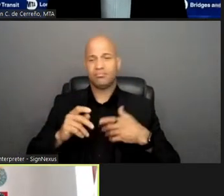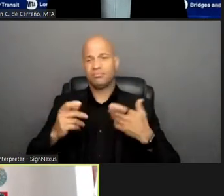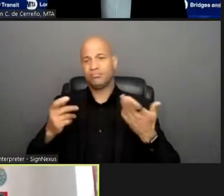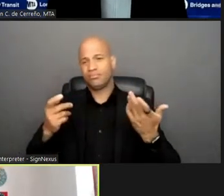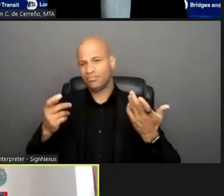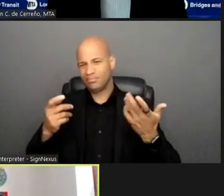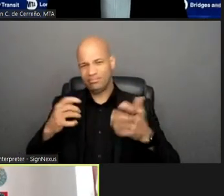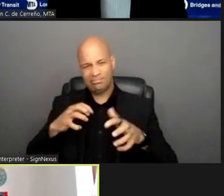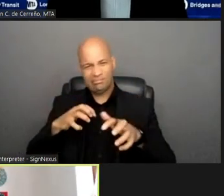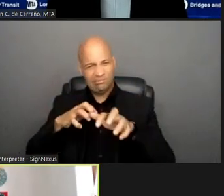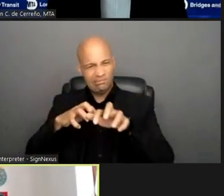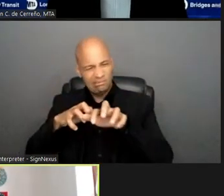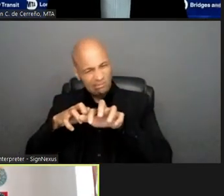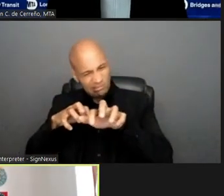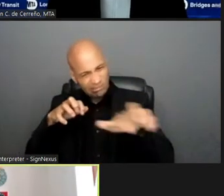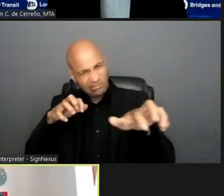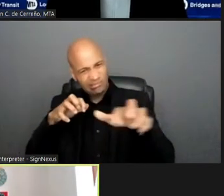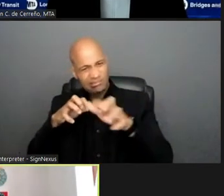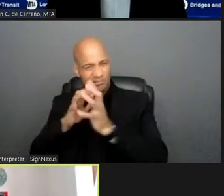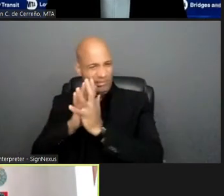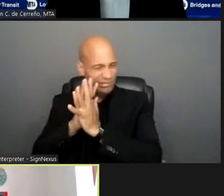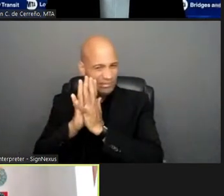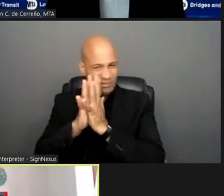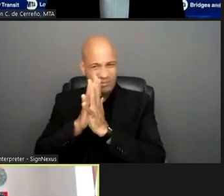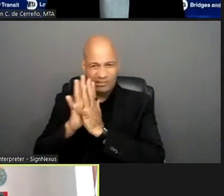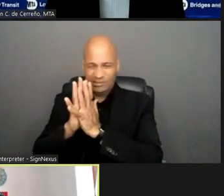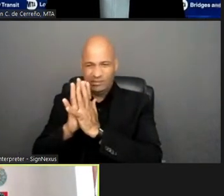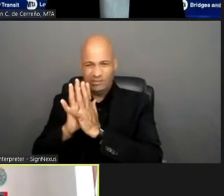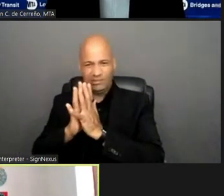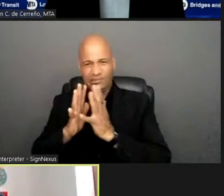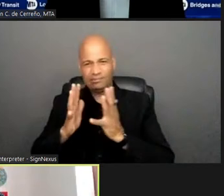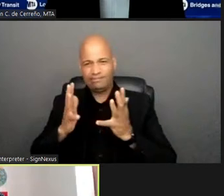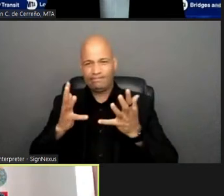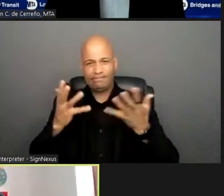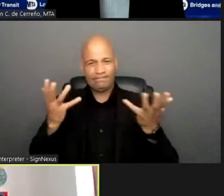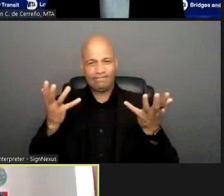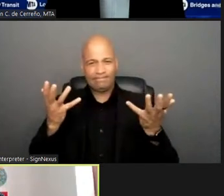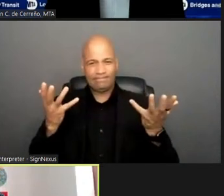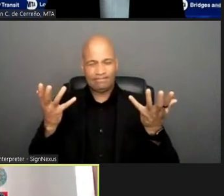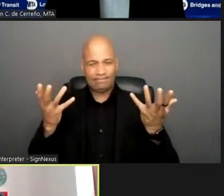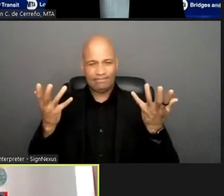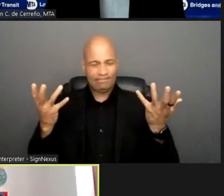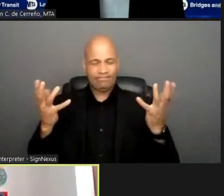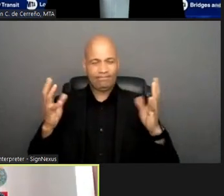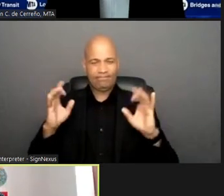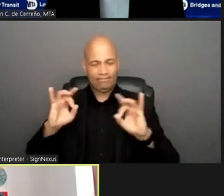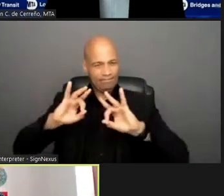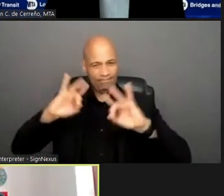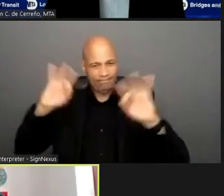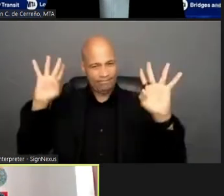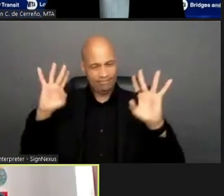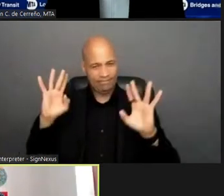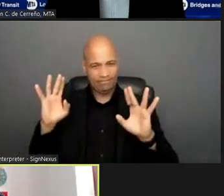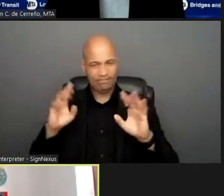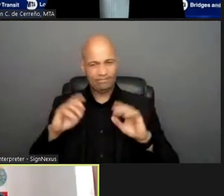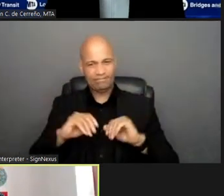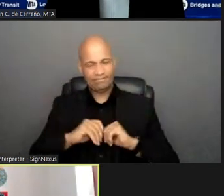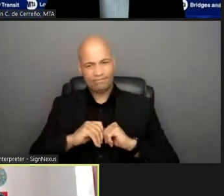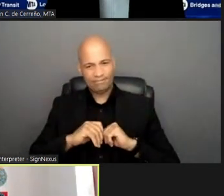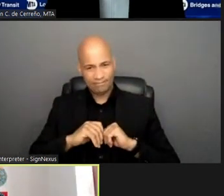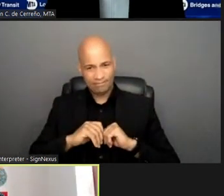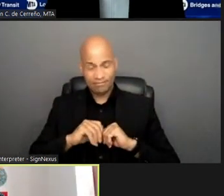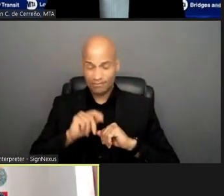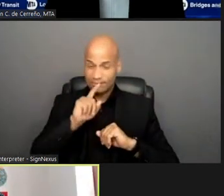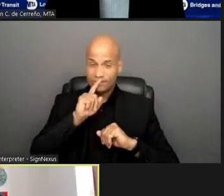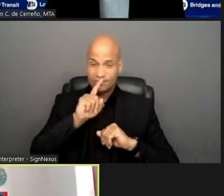density has become almost um unforgivable levels and that's really the true